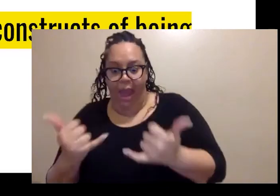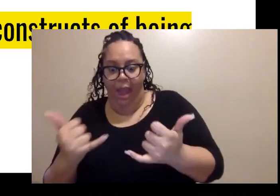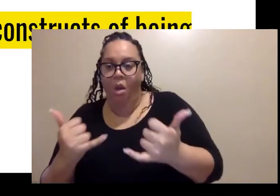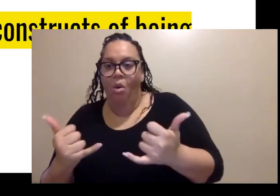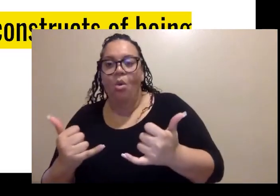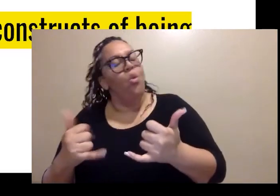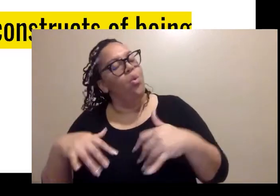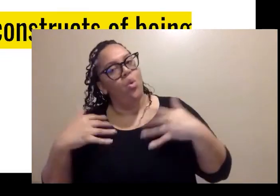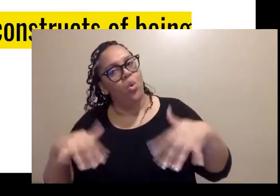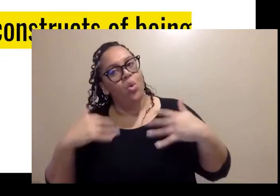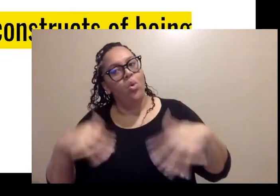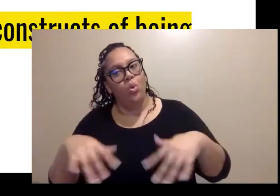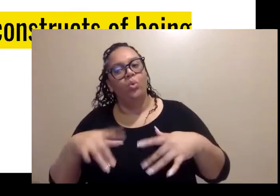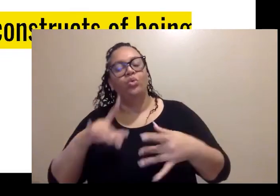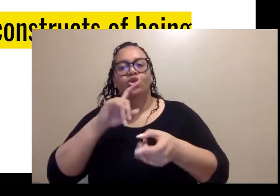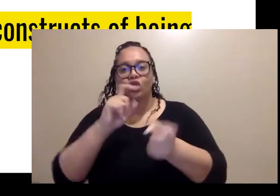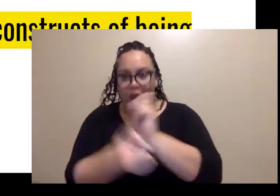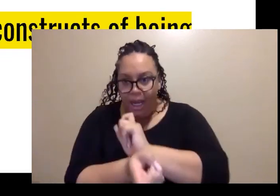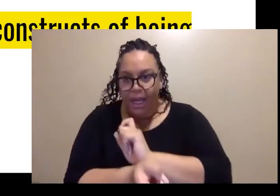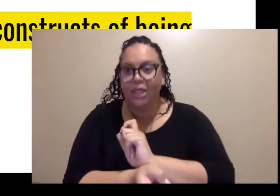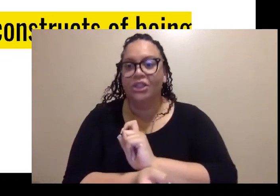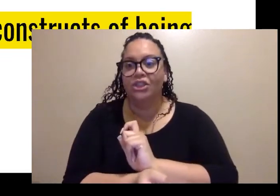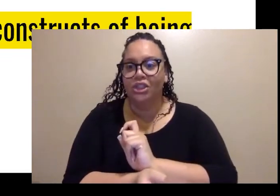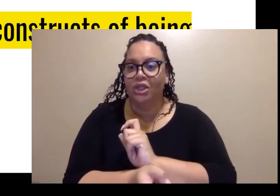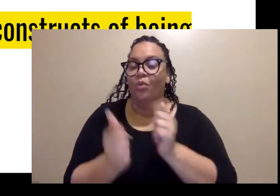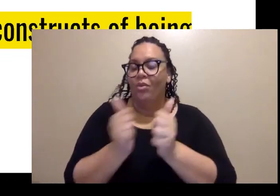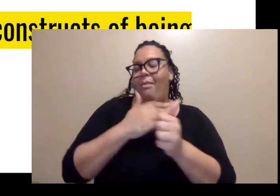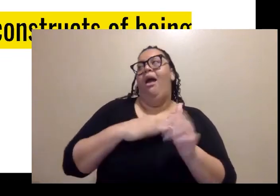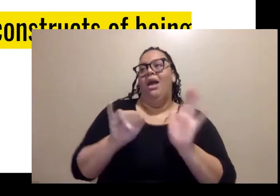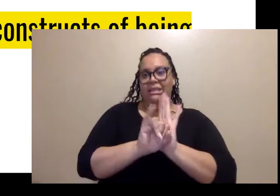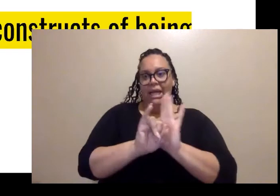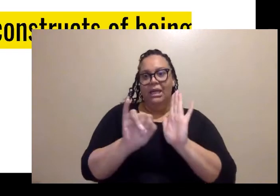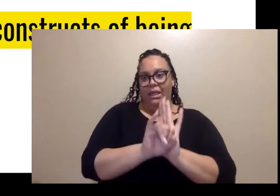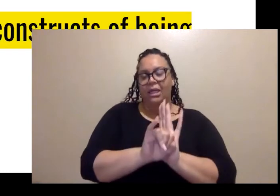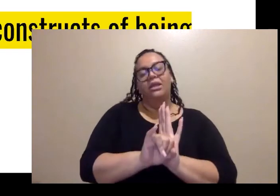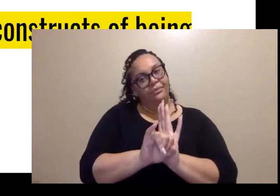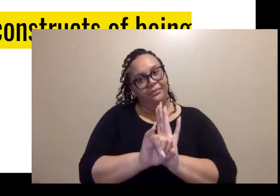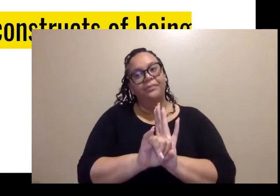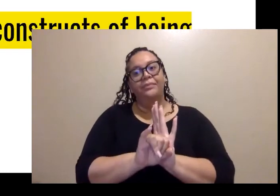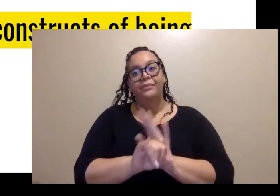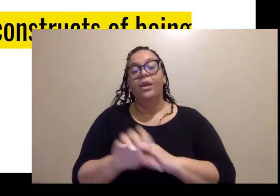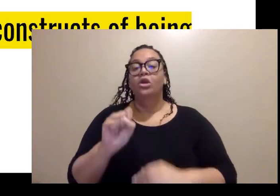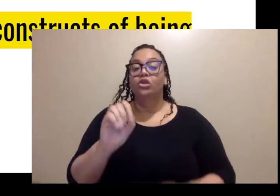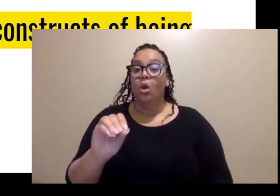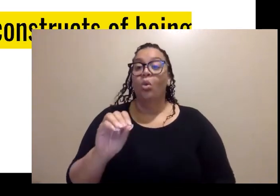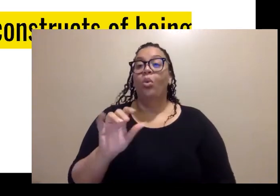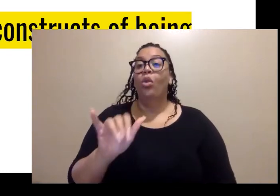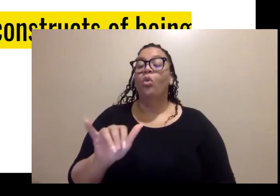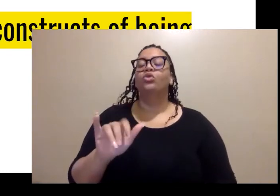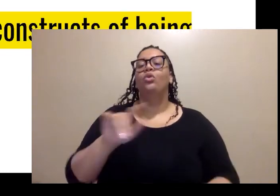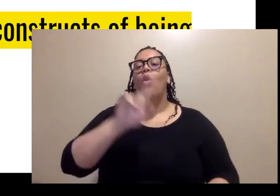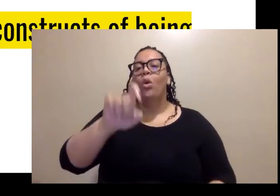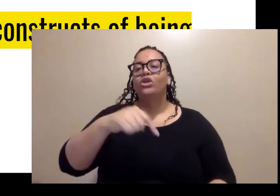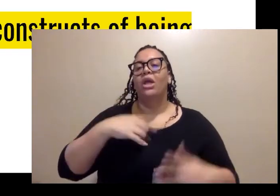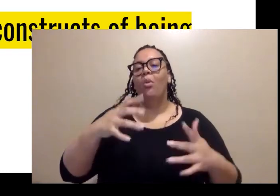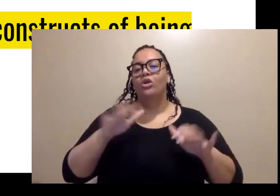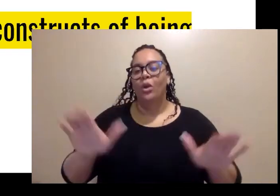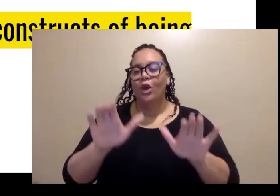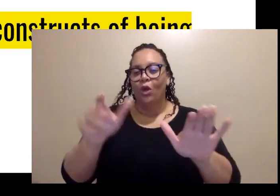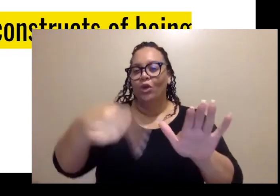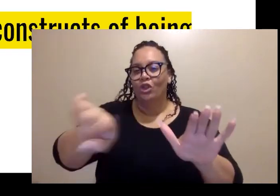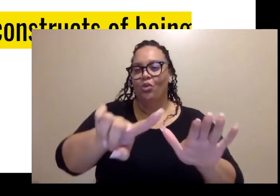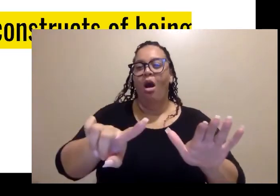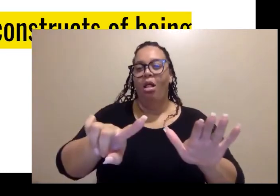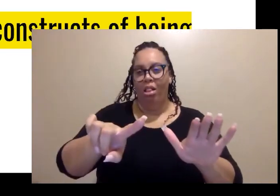health breakthrough when it comes to identity development. And so that's the questions that I want to encourage you with tonight.